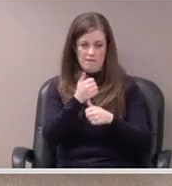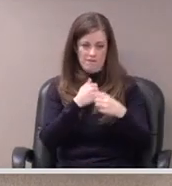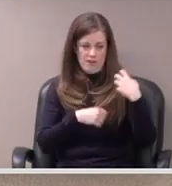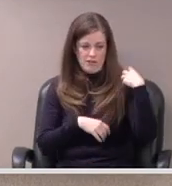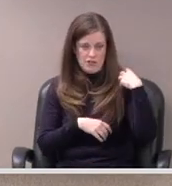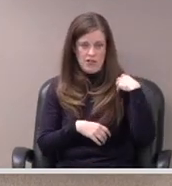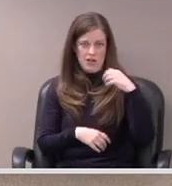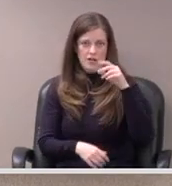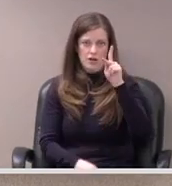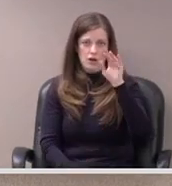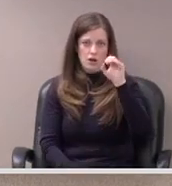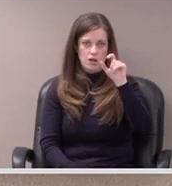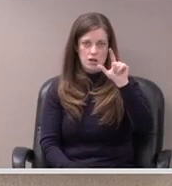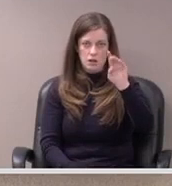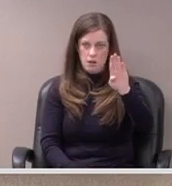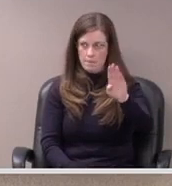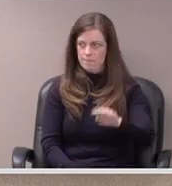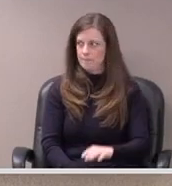Chris Kolb.